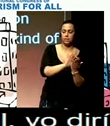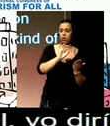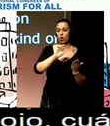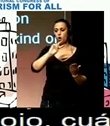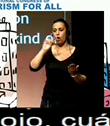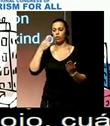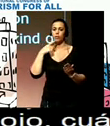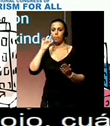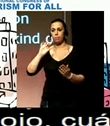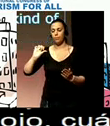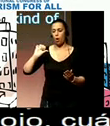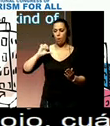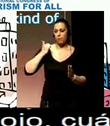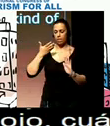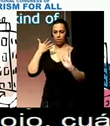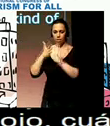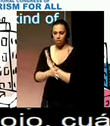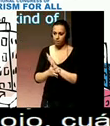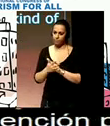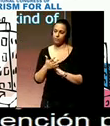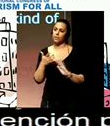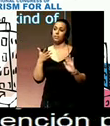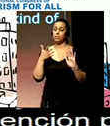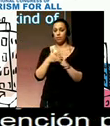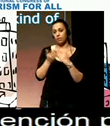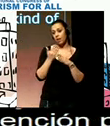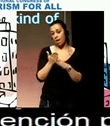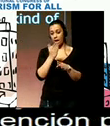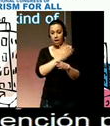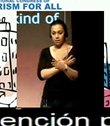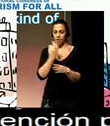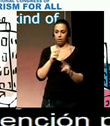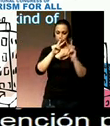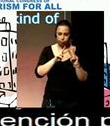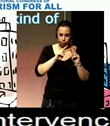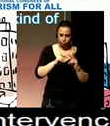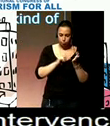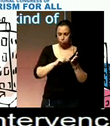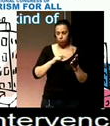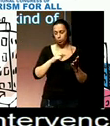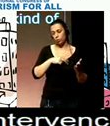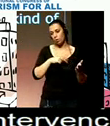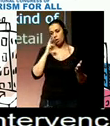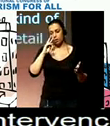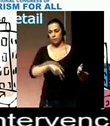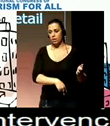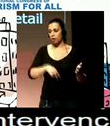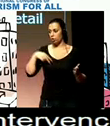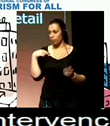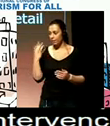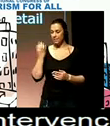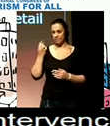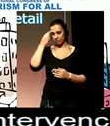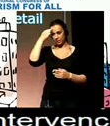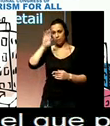What is the difference between a detailed intervention in accessibility or a whole intervention?